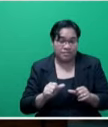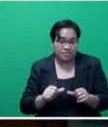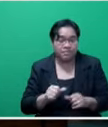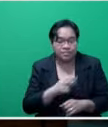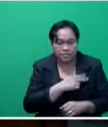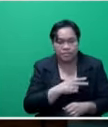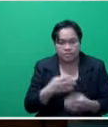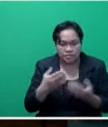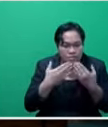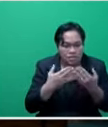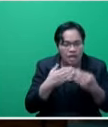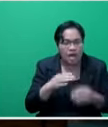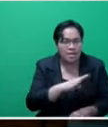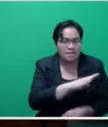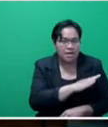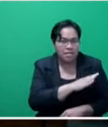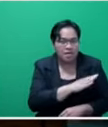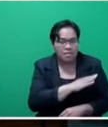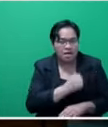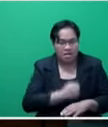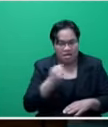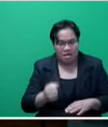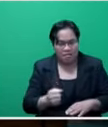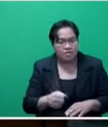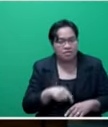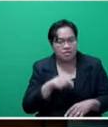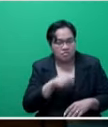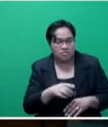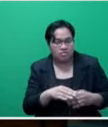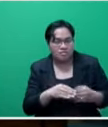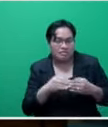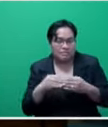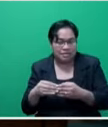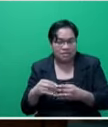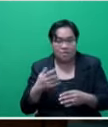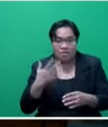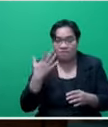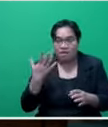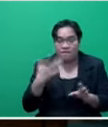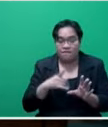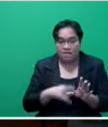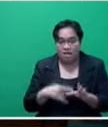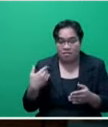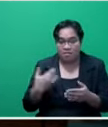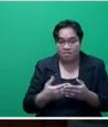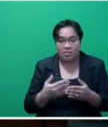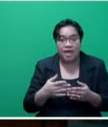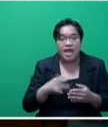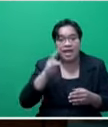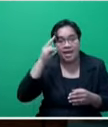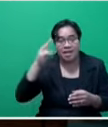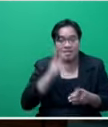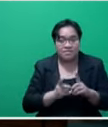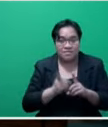government that has revealed the mask potential for Fiji through our 5-year and 20-year national development plan.